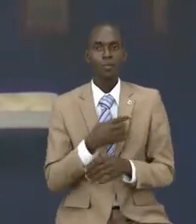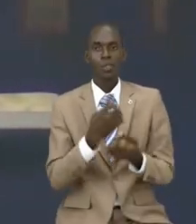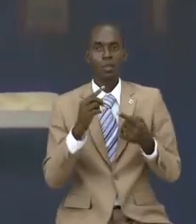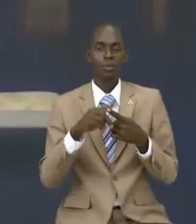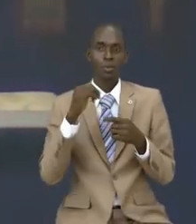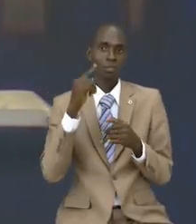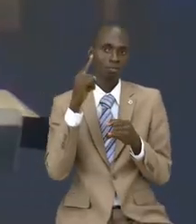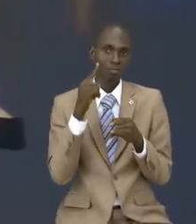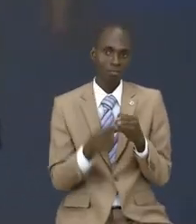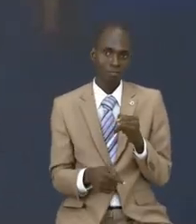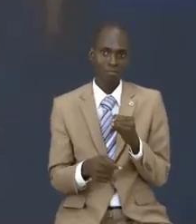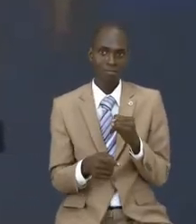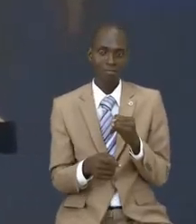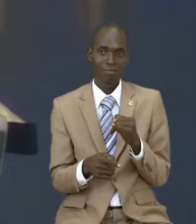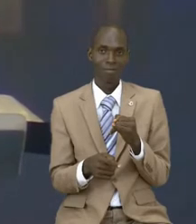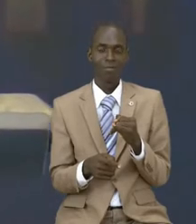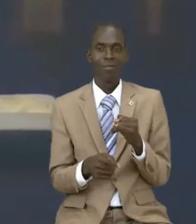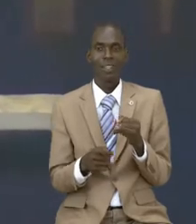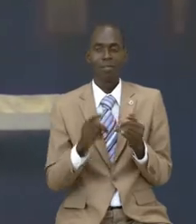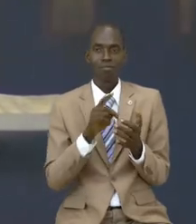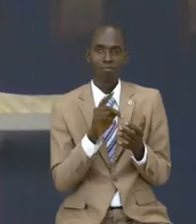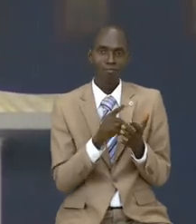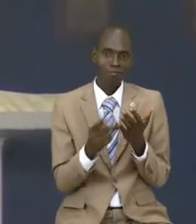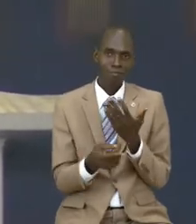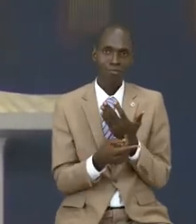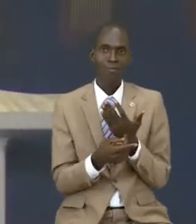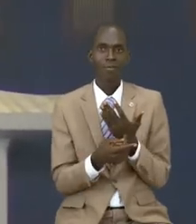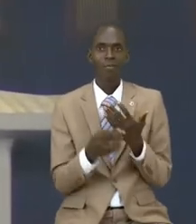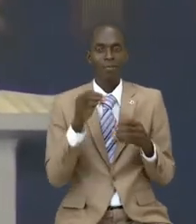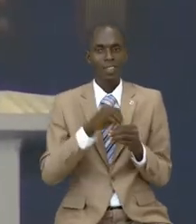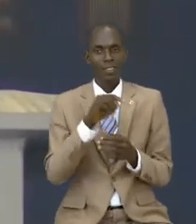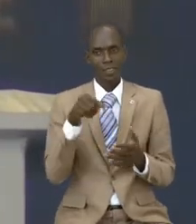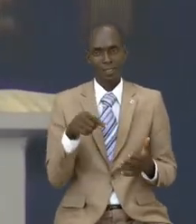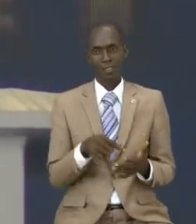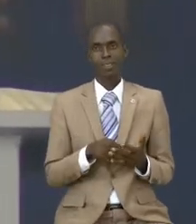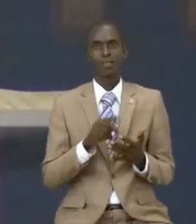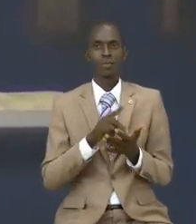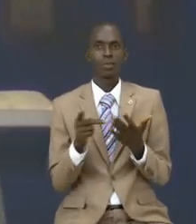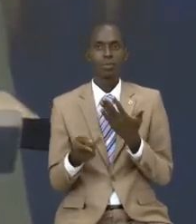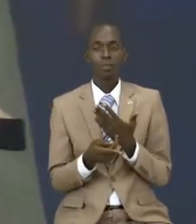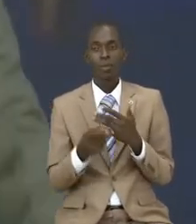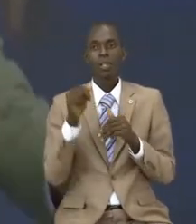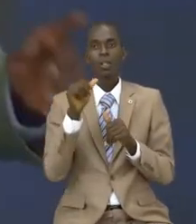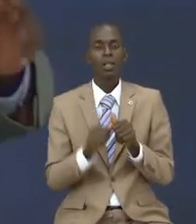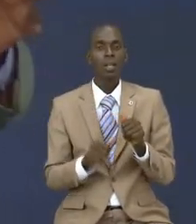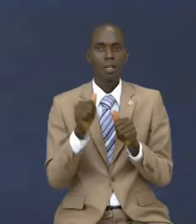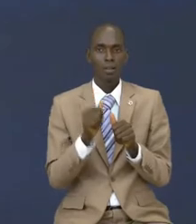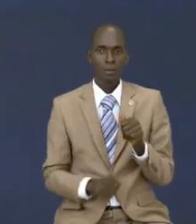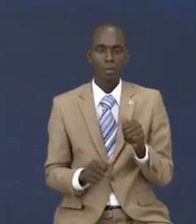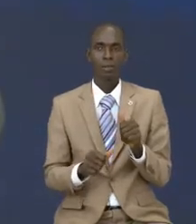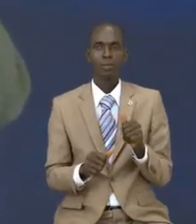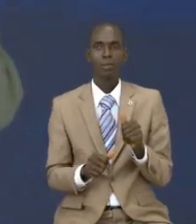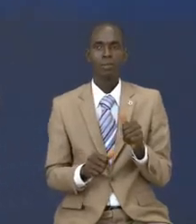final event in this program. Every part has